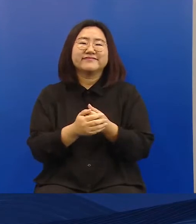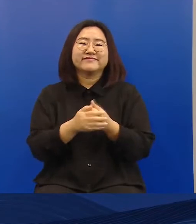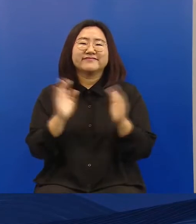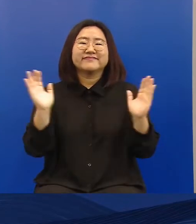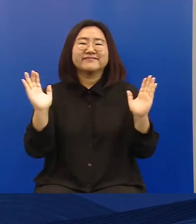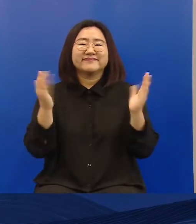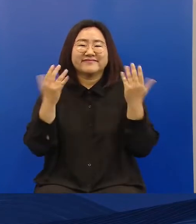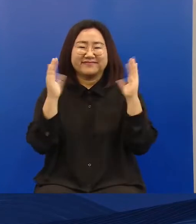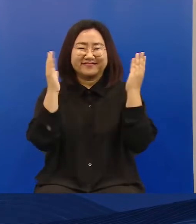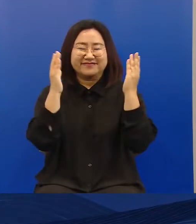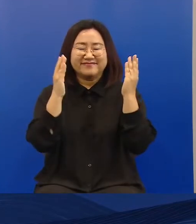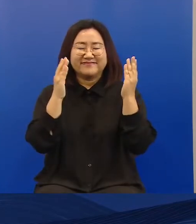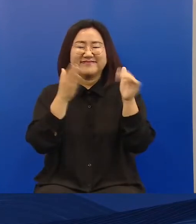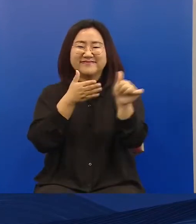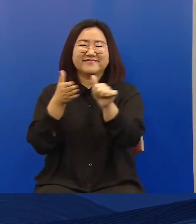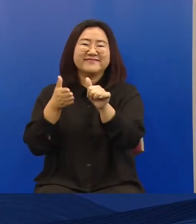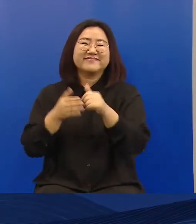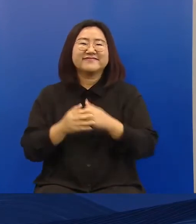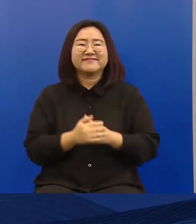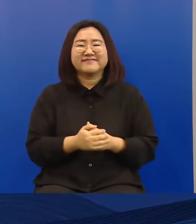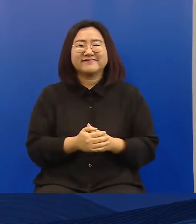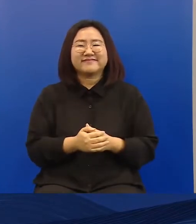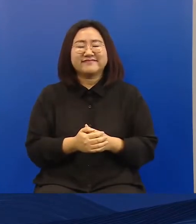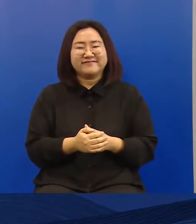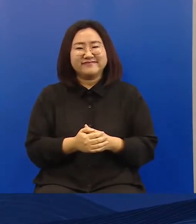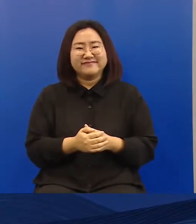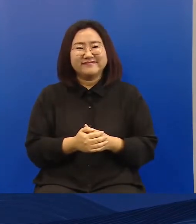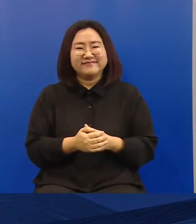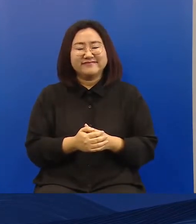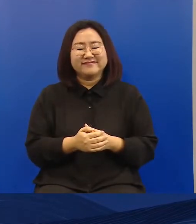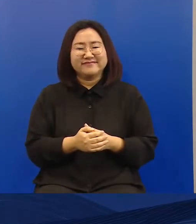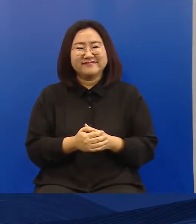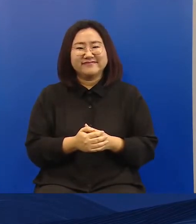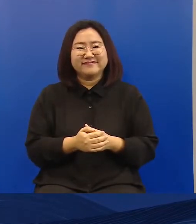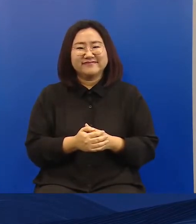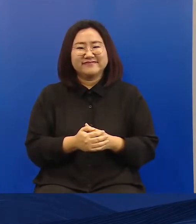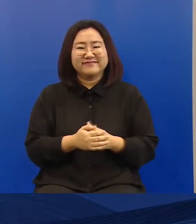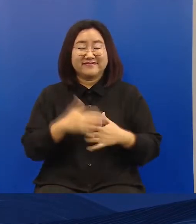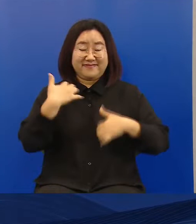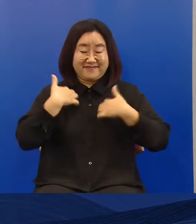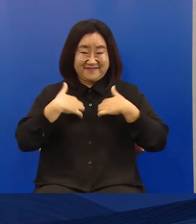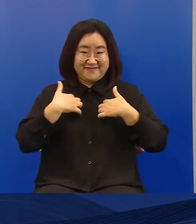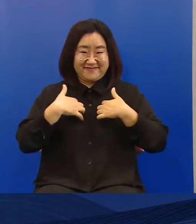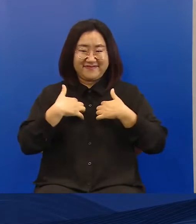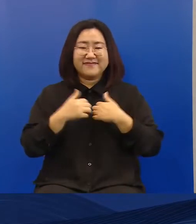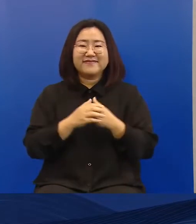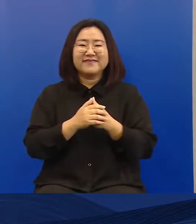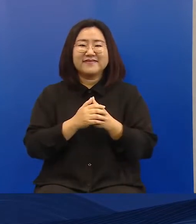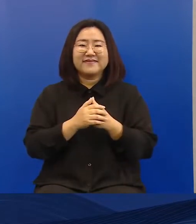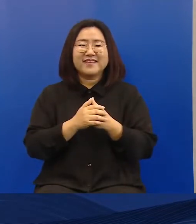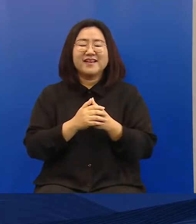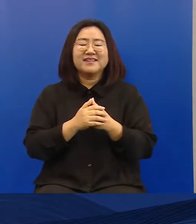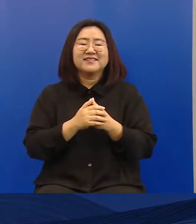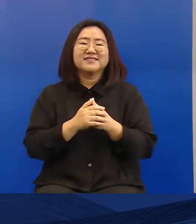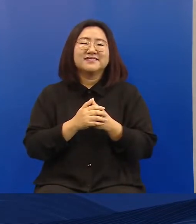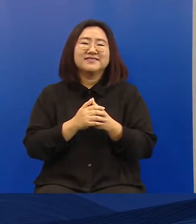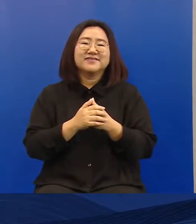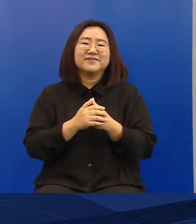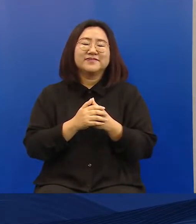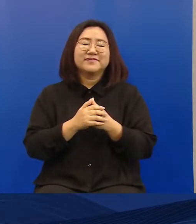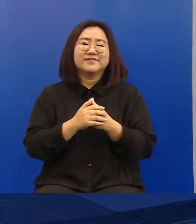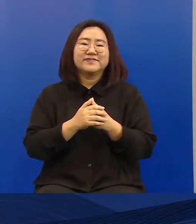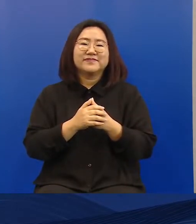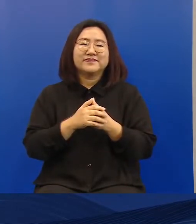And National Assembly member Ko Young-in is one of them. Let's give a big round of applause. Good morning.